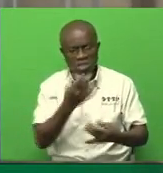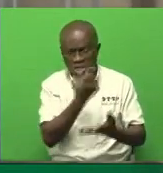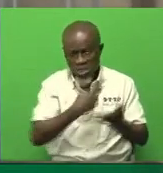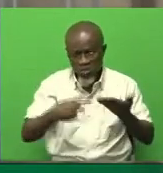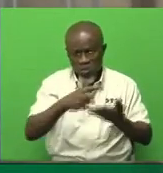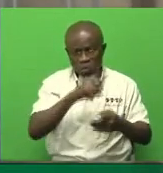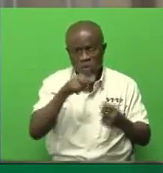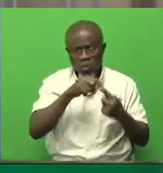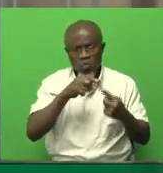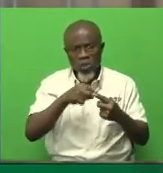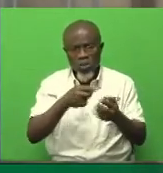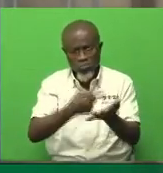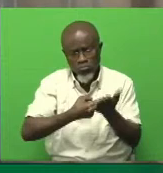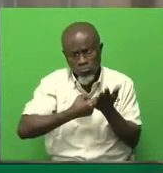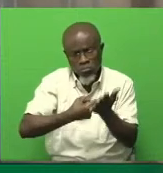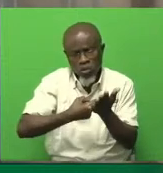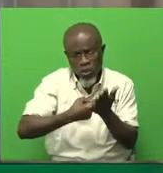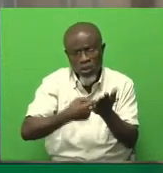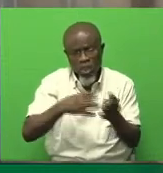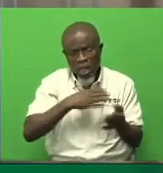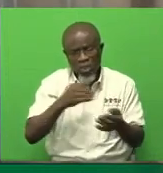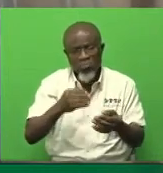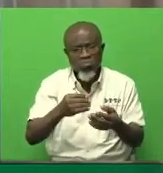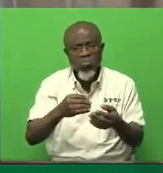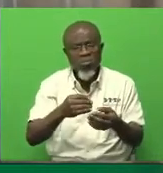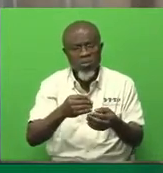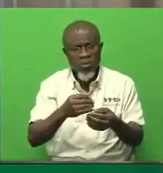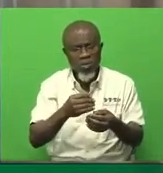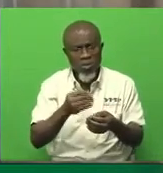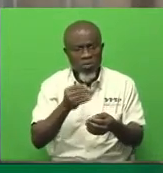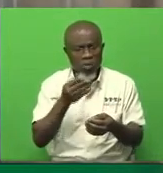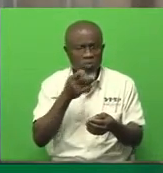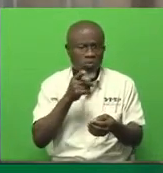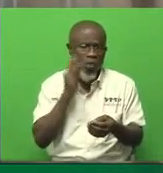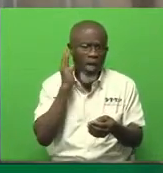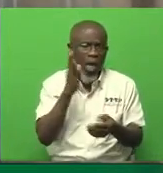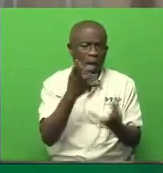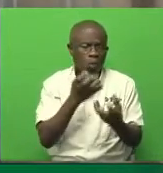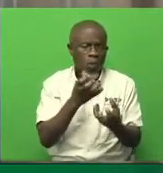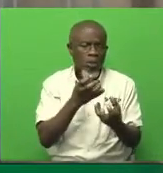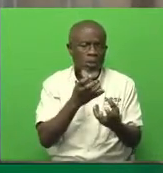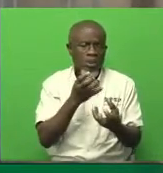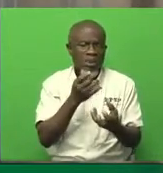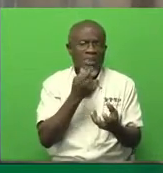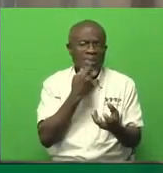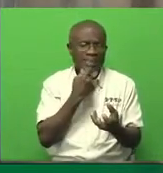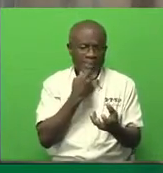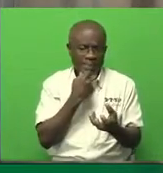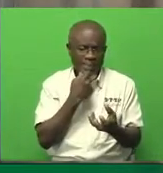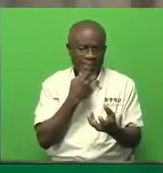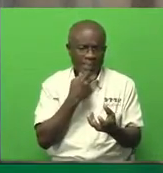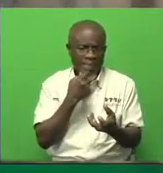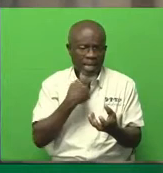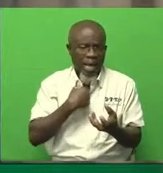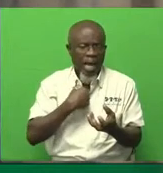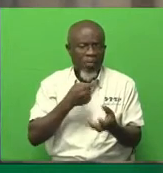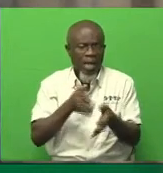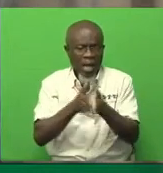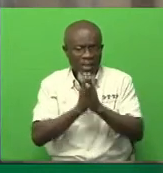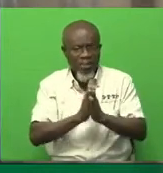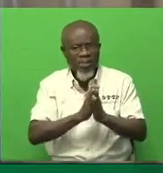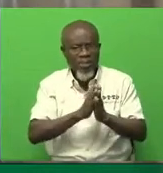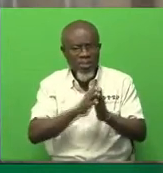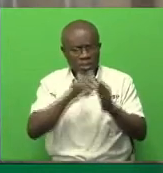the understanding finance committee the estimates of expenditure I want to Signal my intention to ask the minister the current Minister